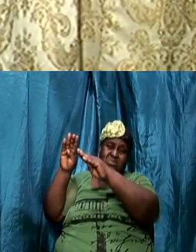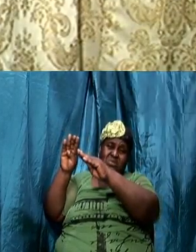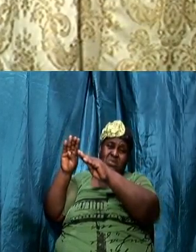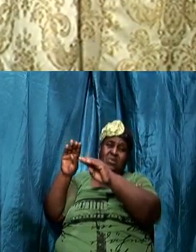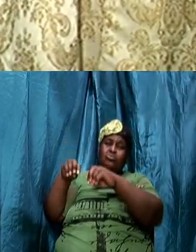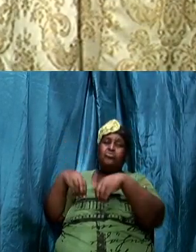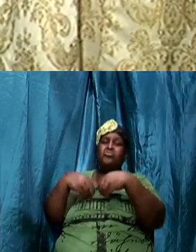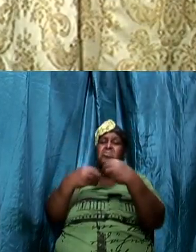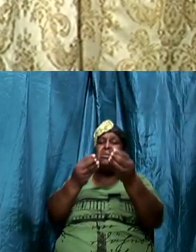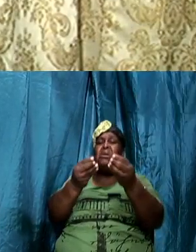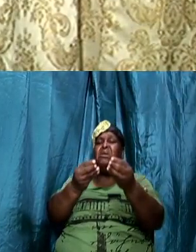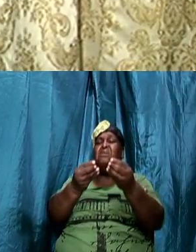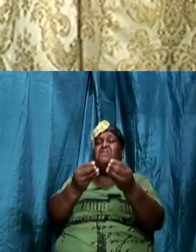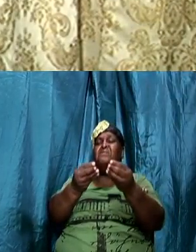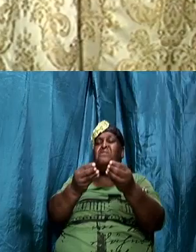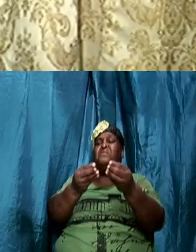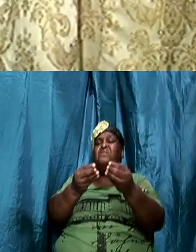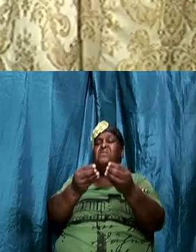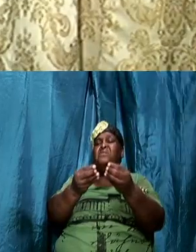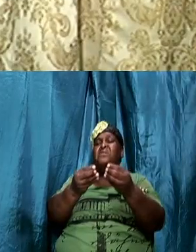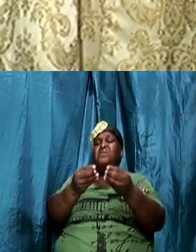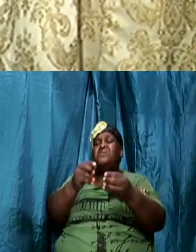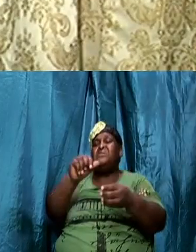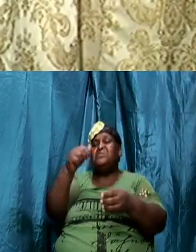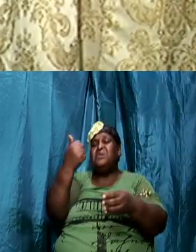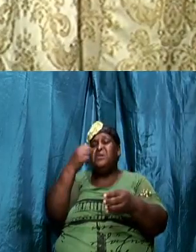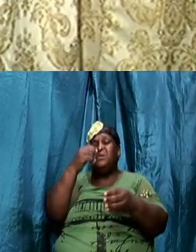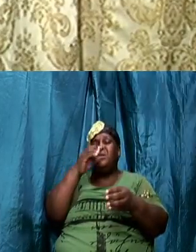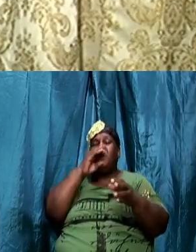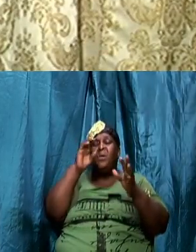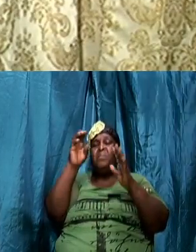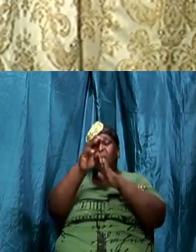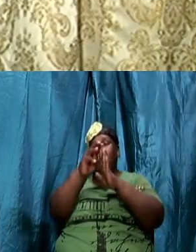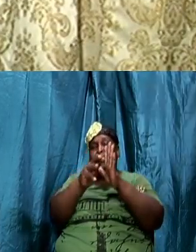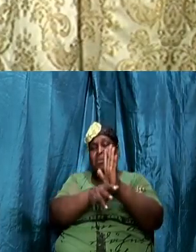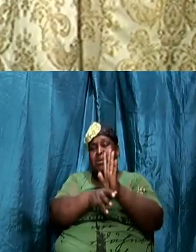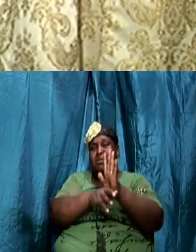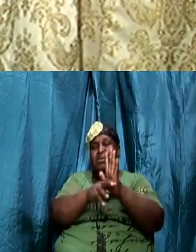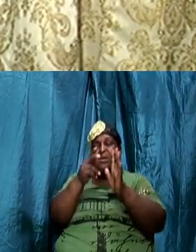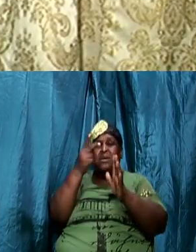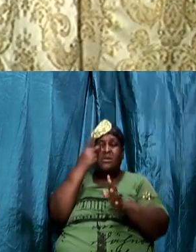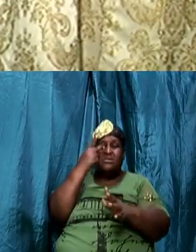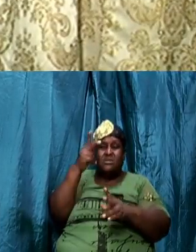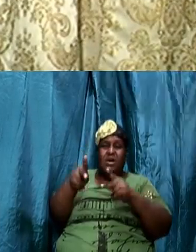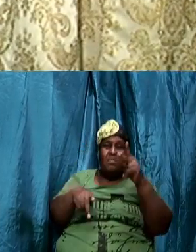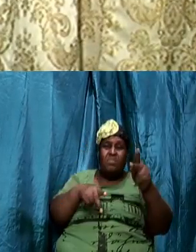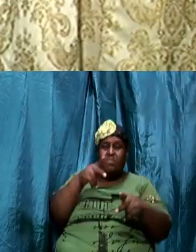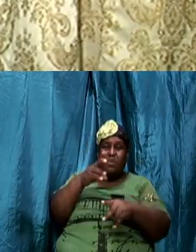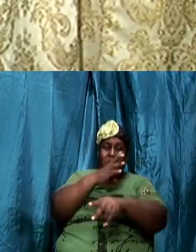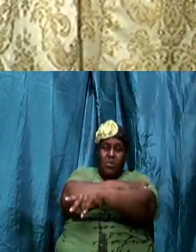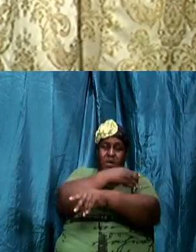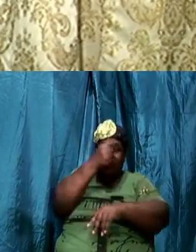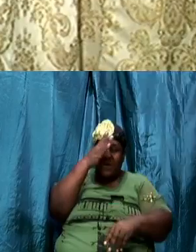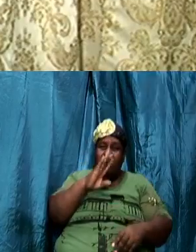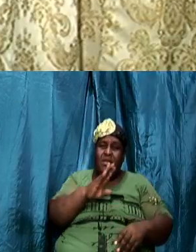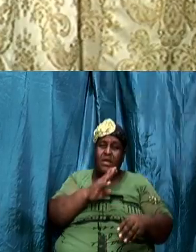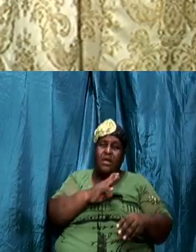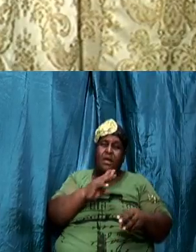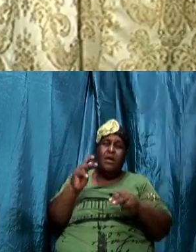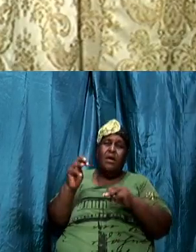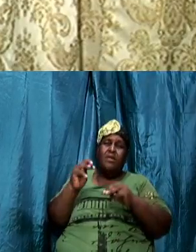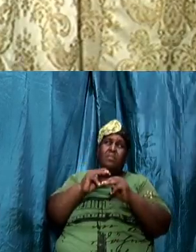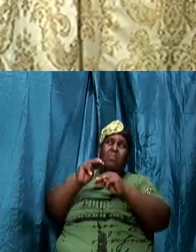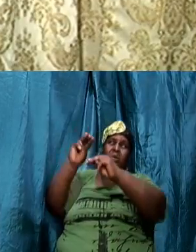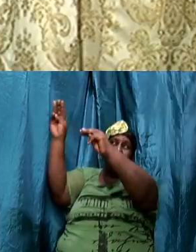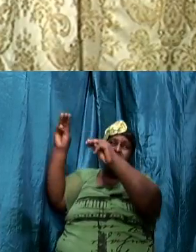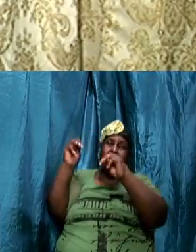to give them the Ten Commandments, saw the power of God, yes, when the mountain shook and the smoke rose